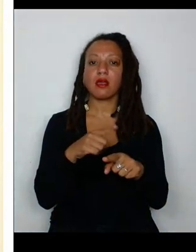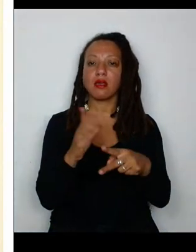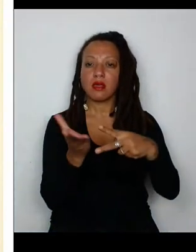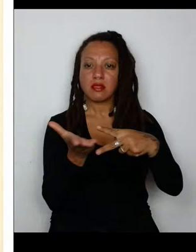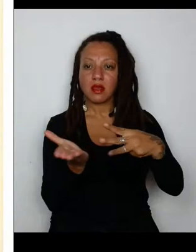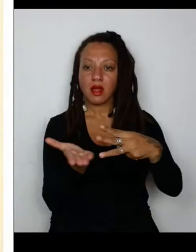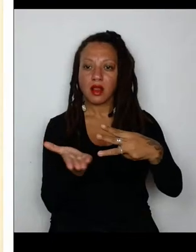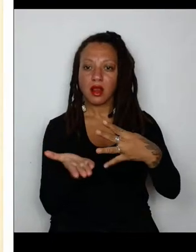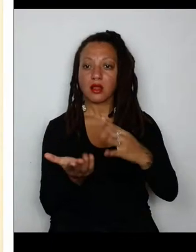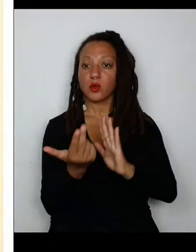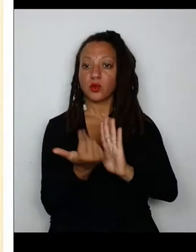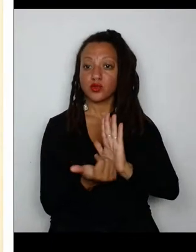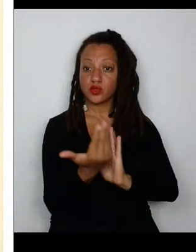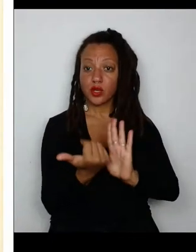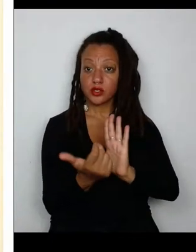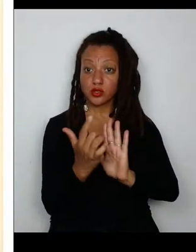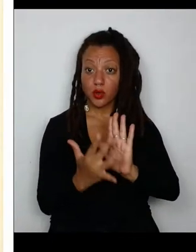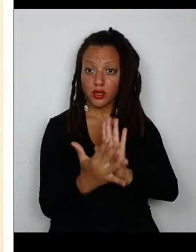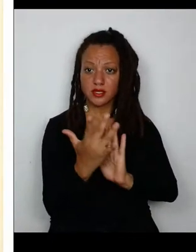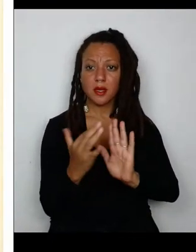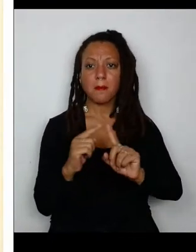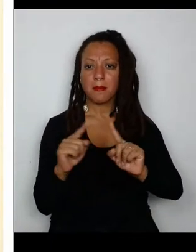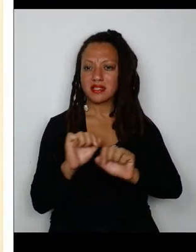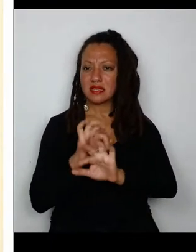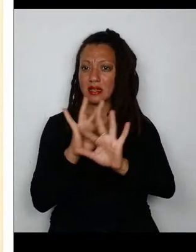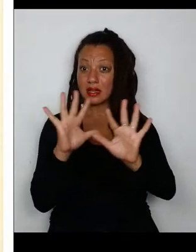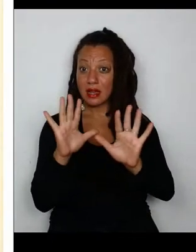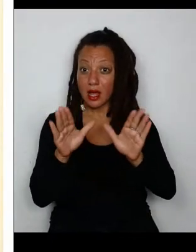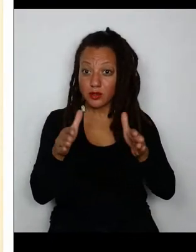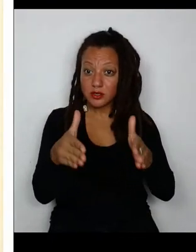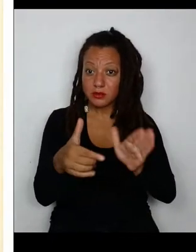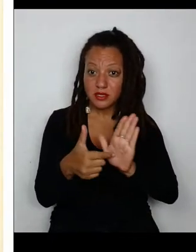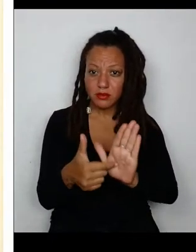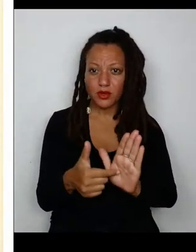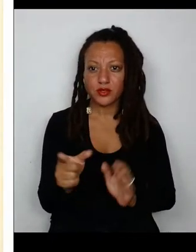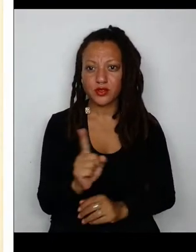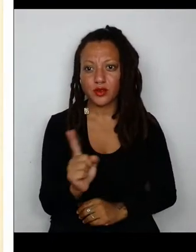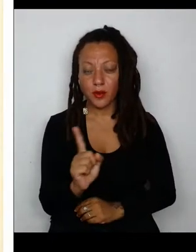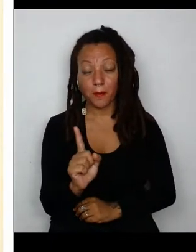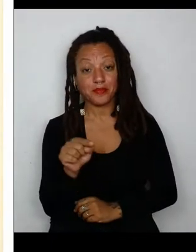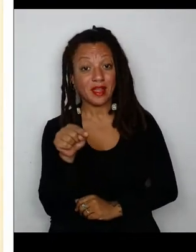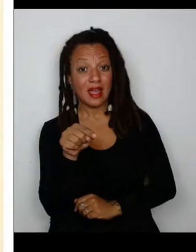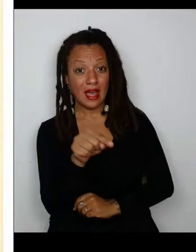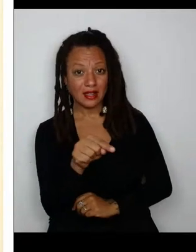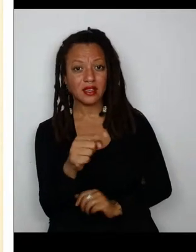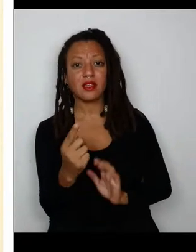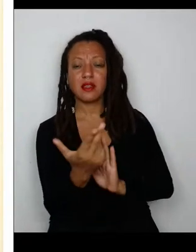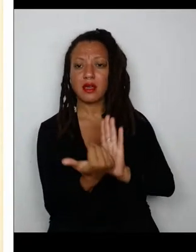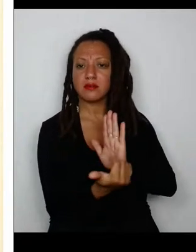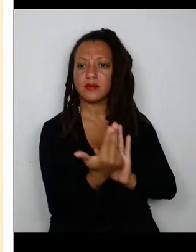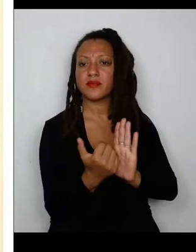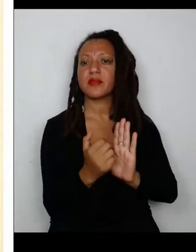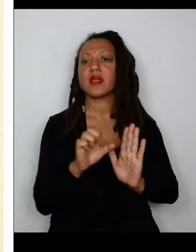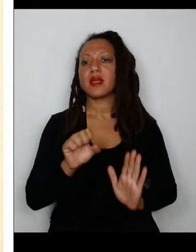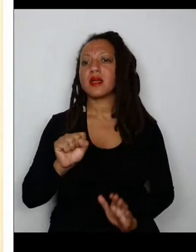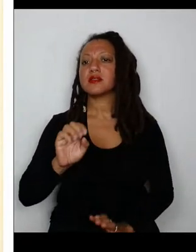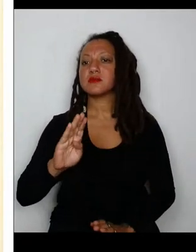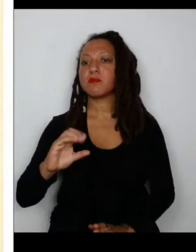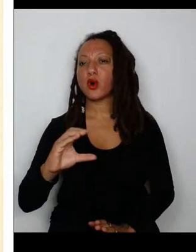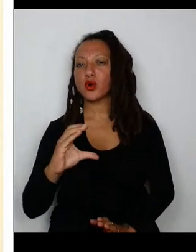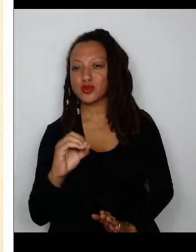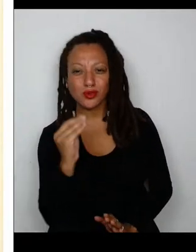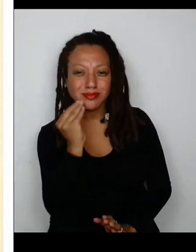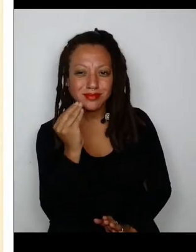here on this page go gown describes sketches produced by chance and explicitly states this is